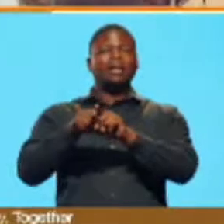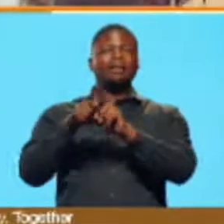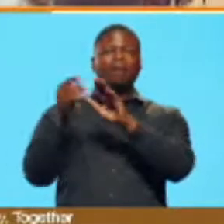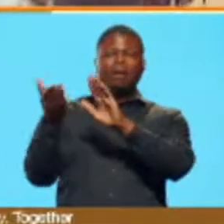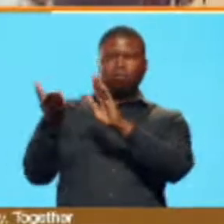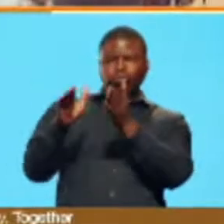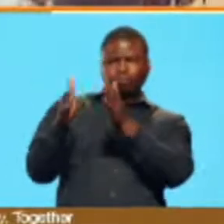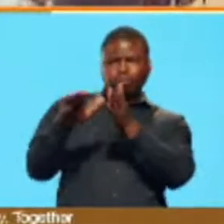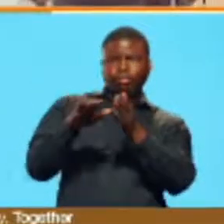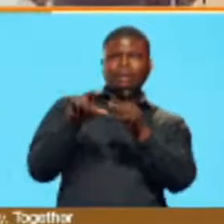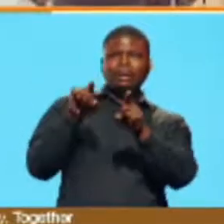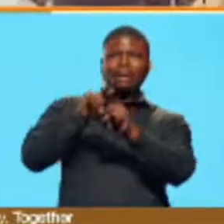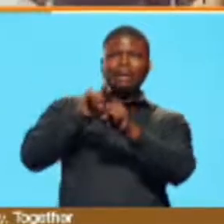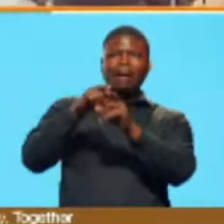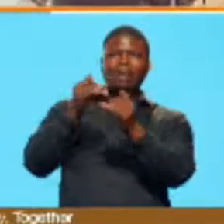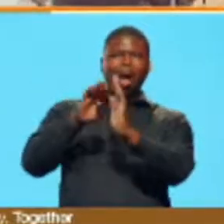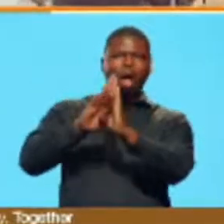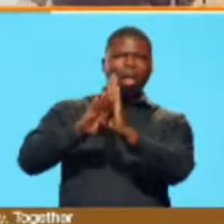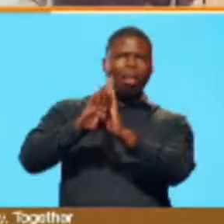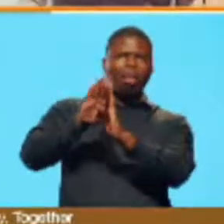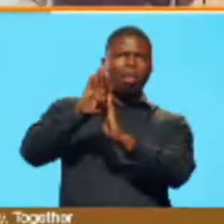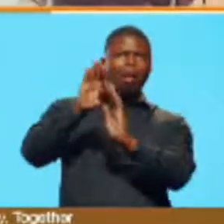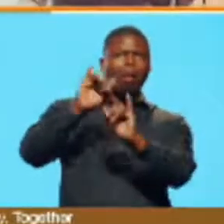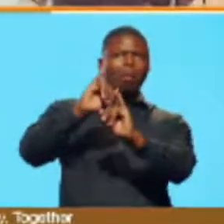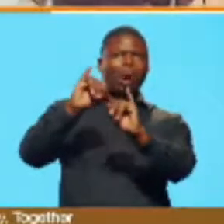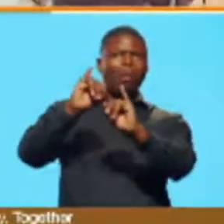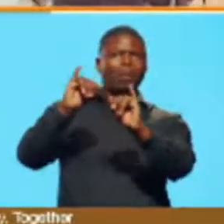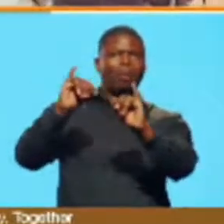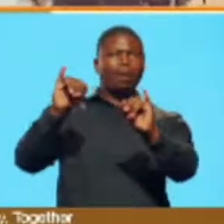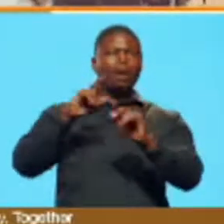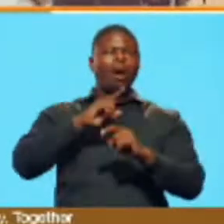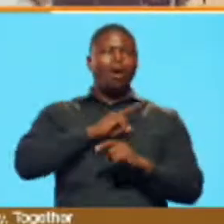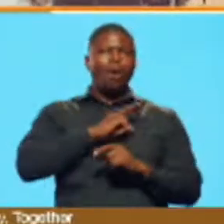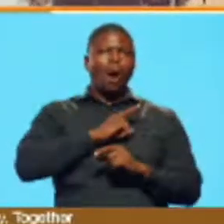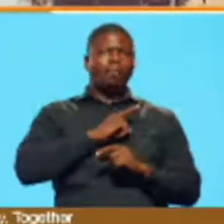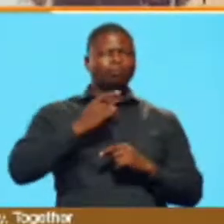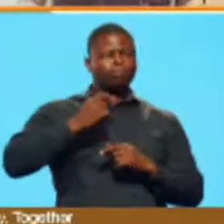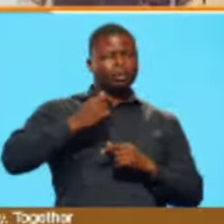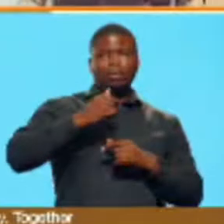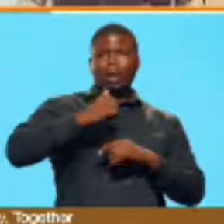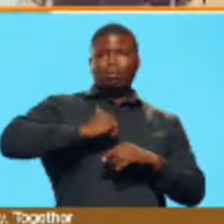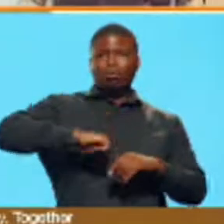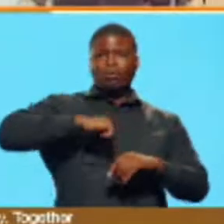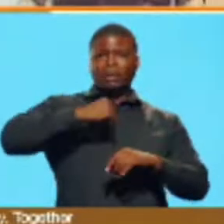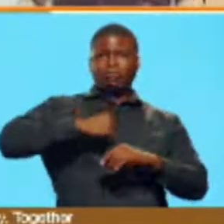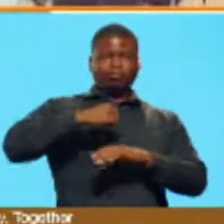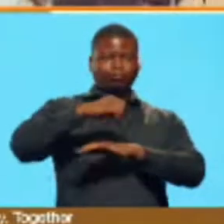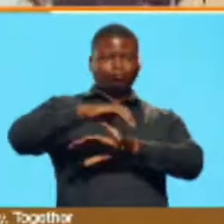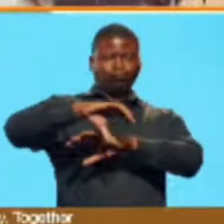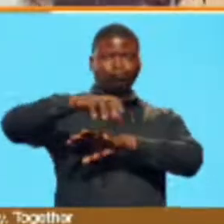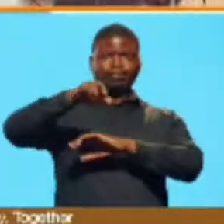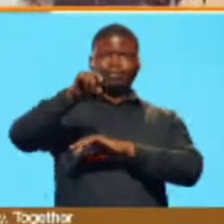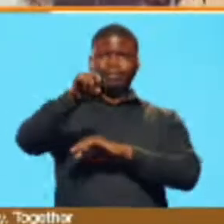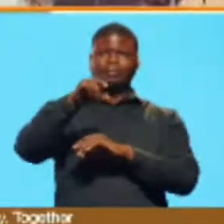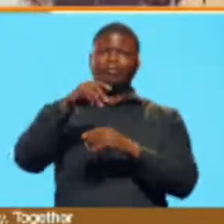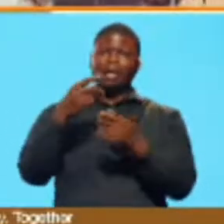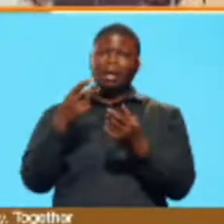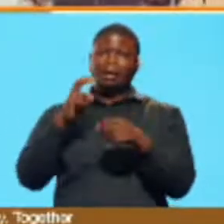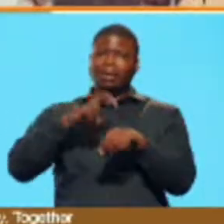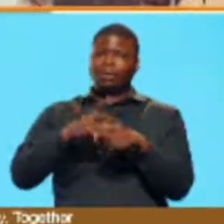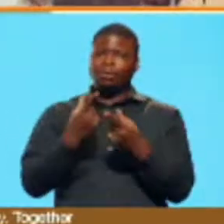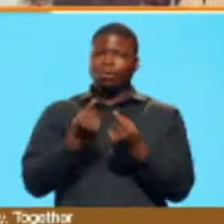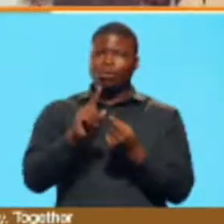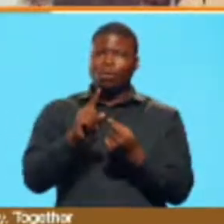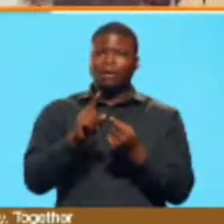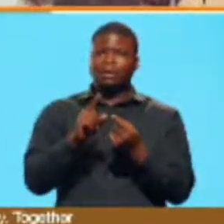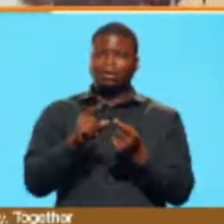fertility. Which means that the provincial government need to start grabbing the opportunity of